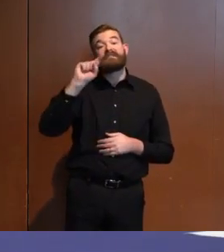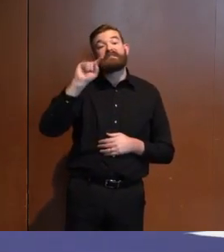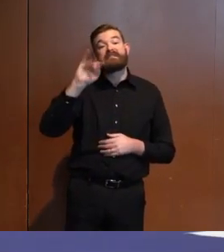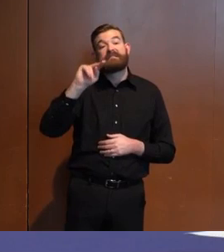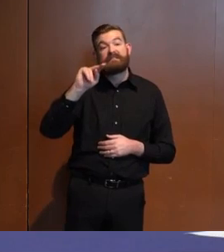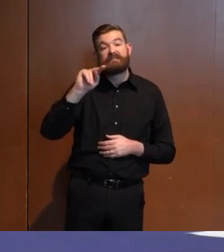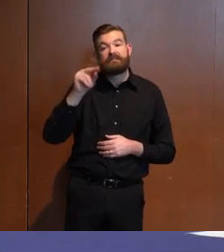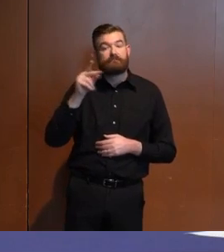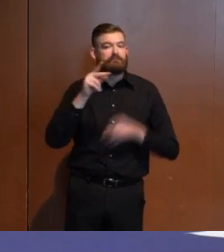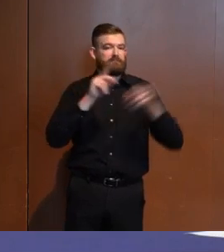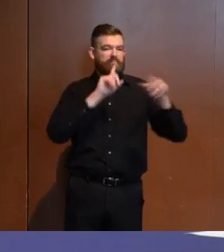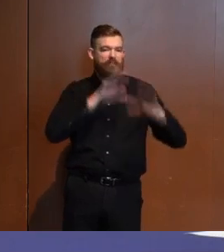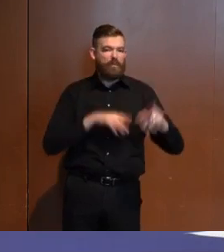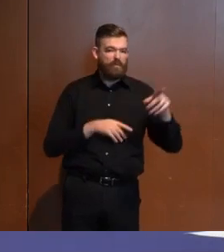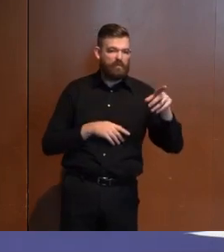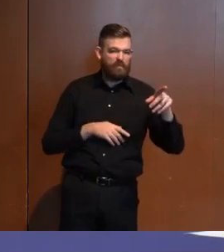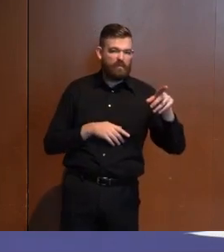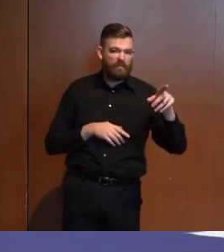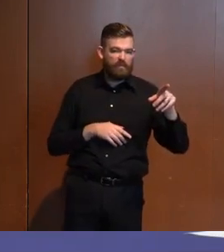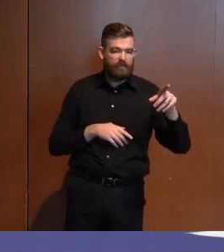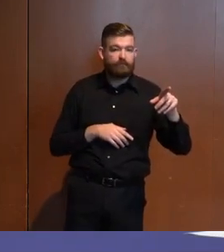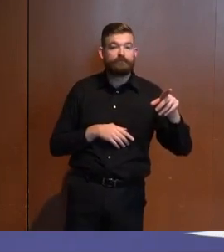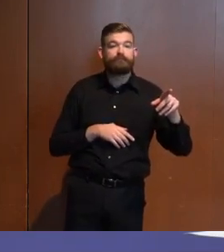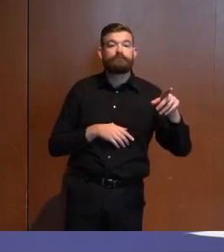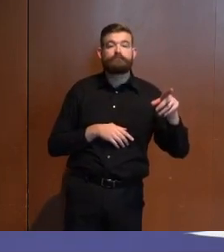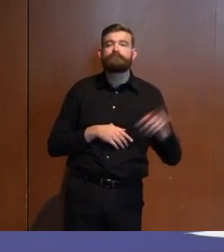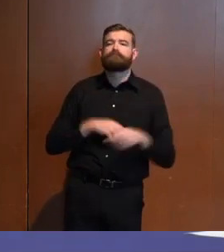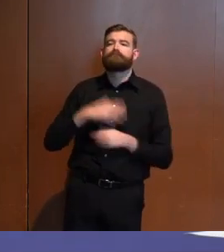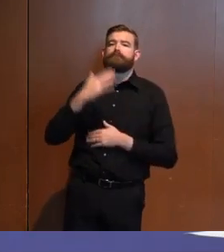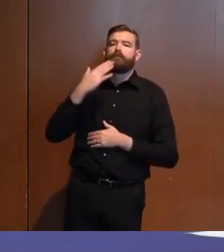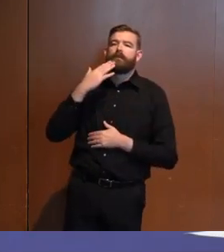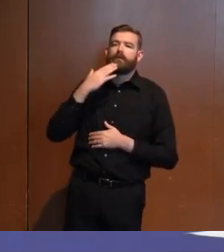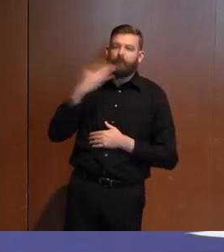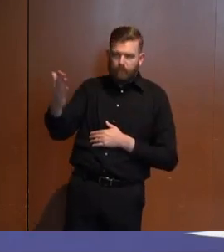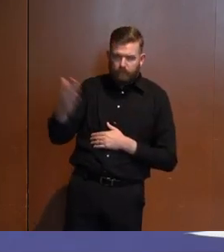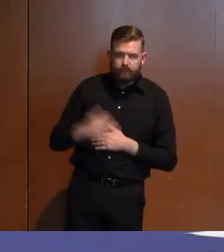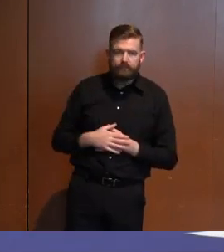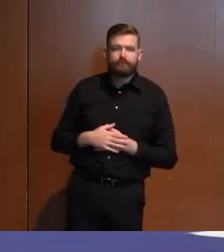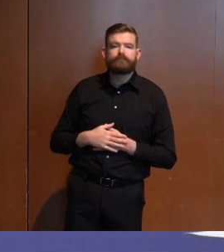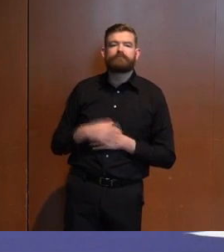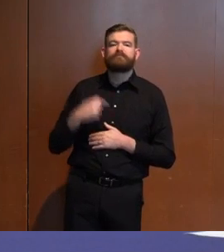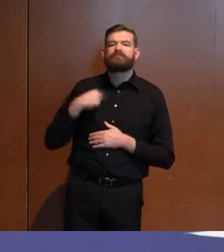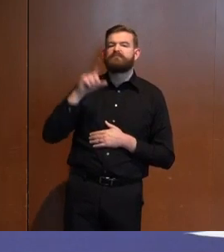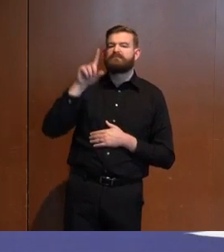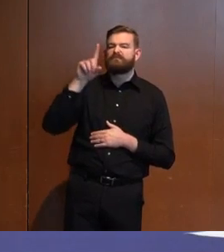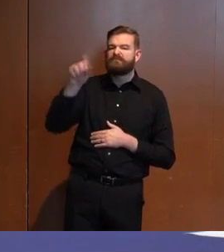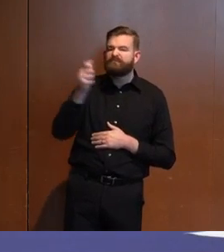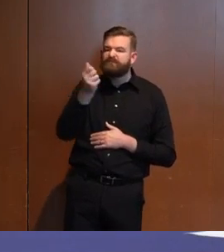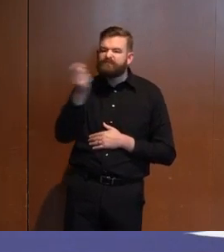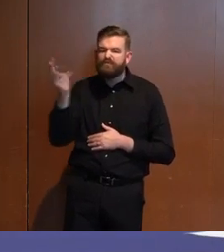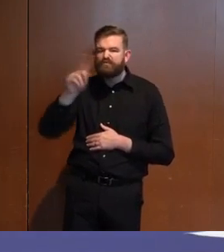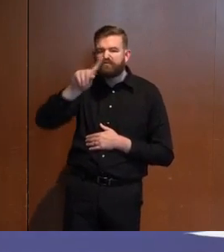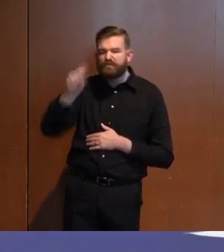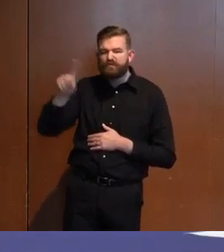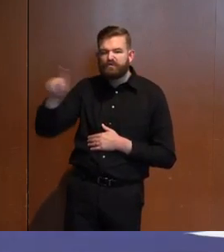Thanks. I have a little bit of buckshot here. I apologize for it, but I'm asking a couple of questions for another news outlet as well. No